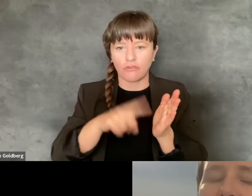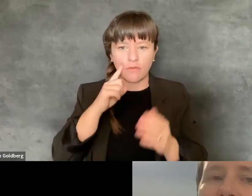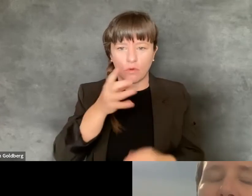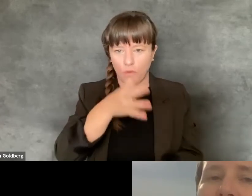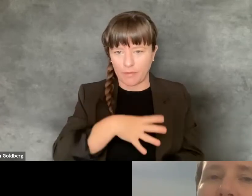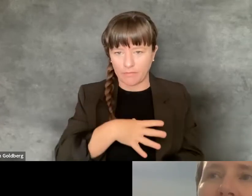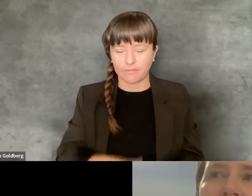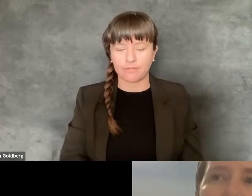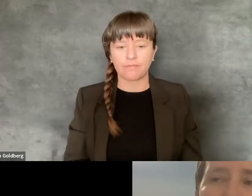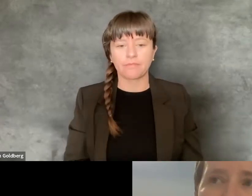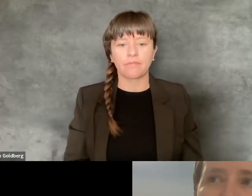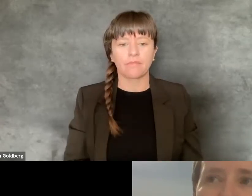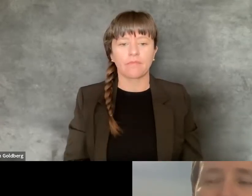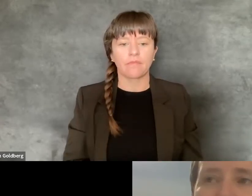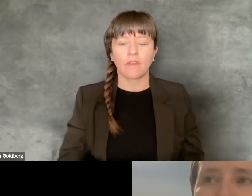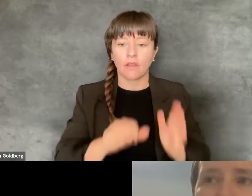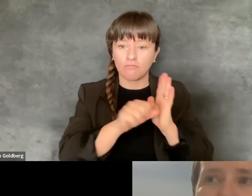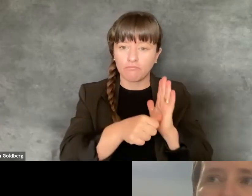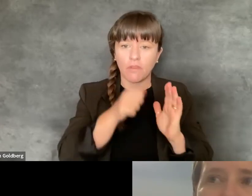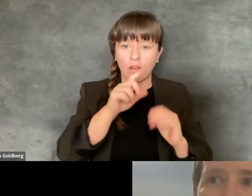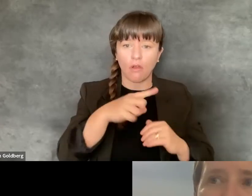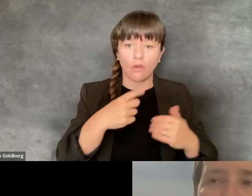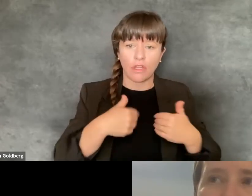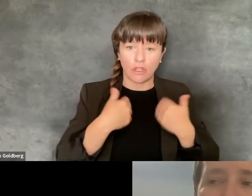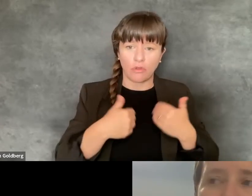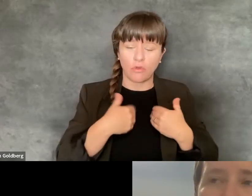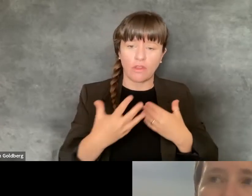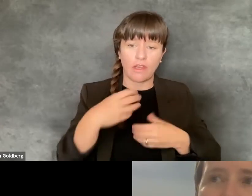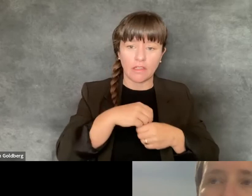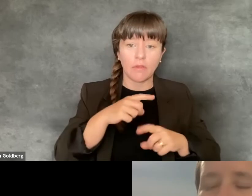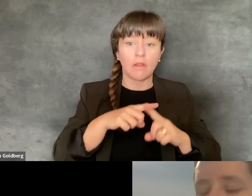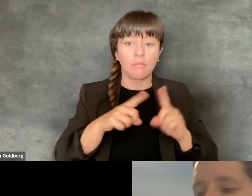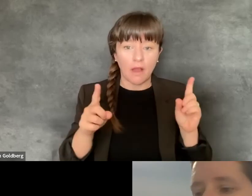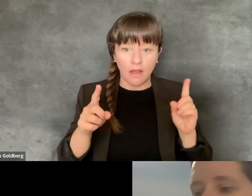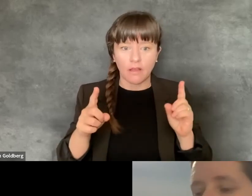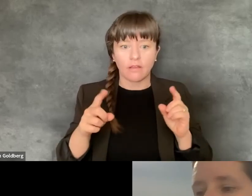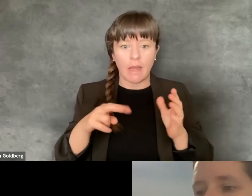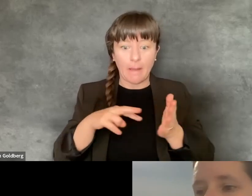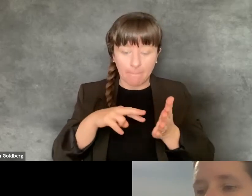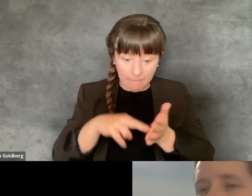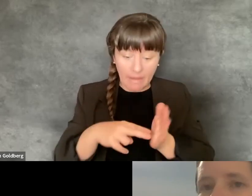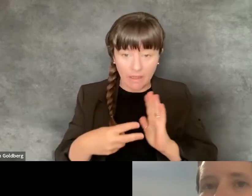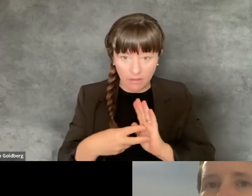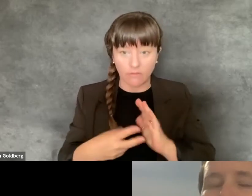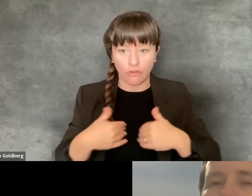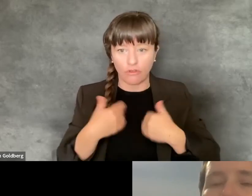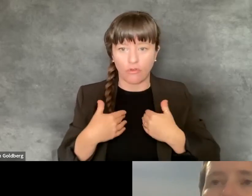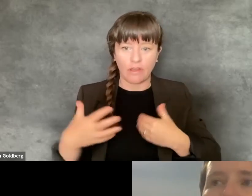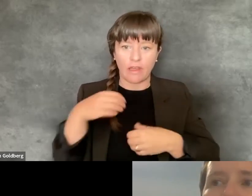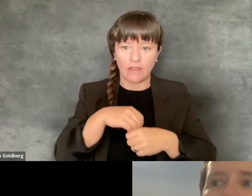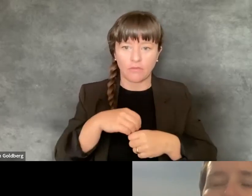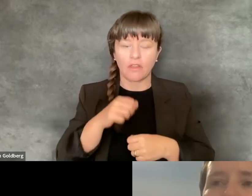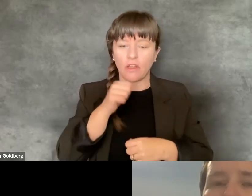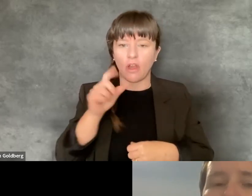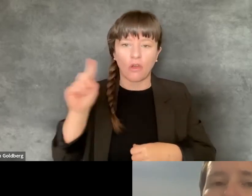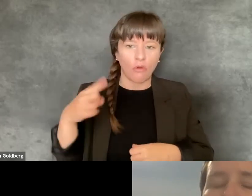of not just youth engagement, but meaningful youth engagement, not tokenistic youth engagement. Again, I think not